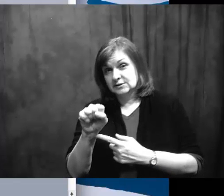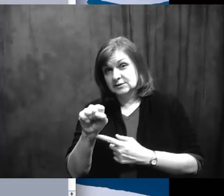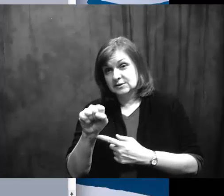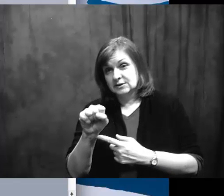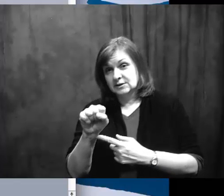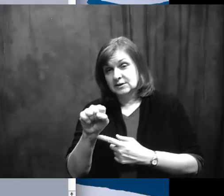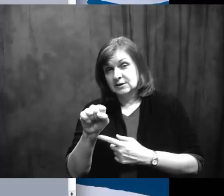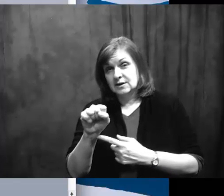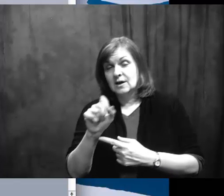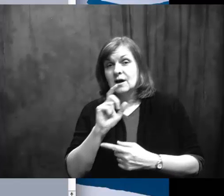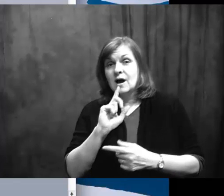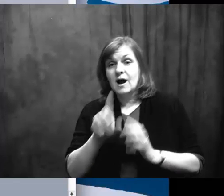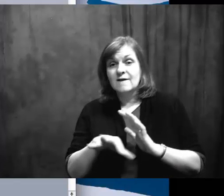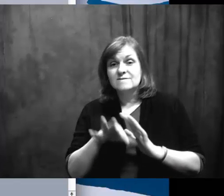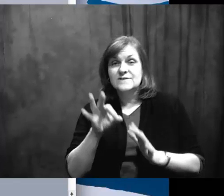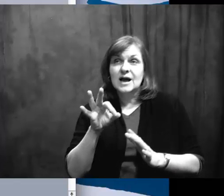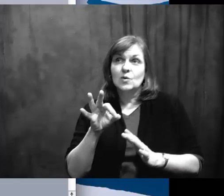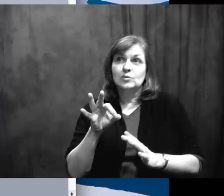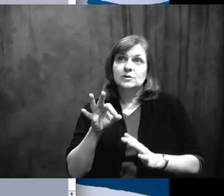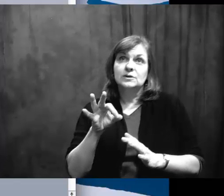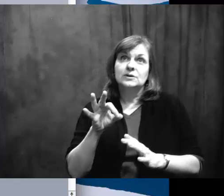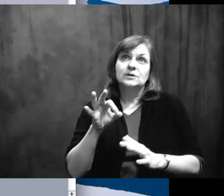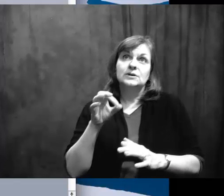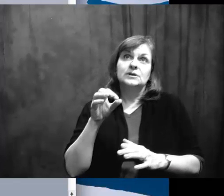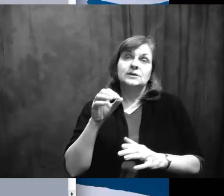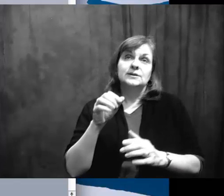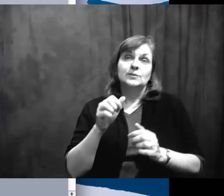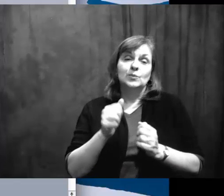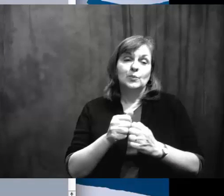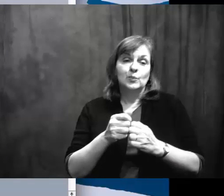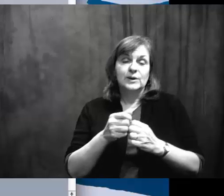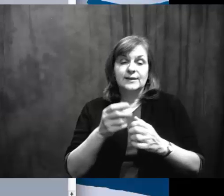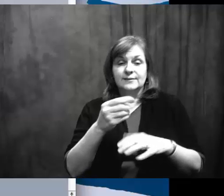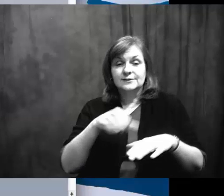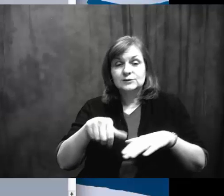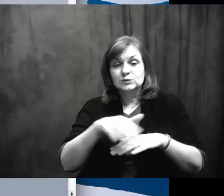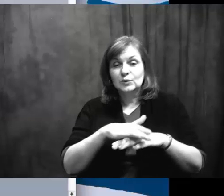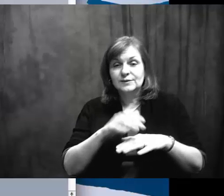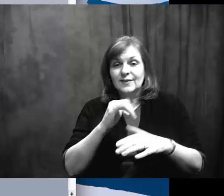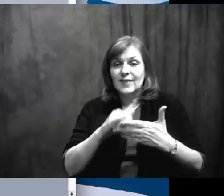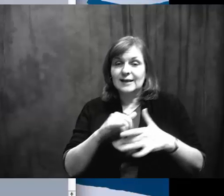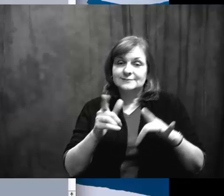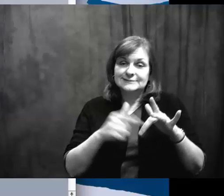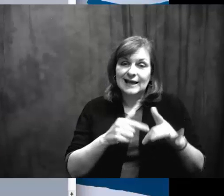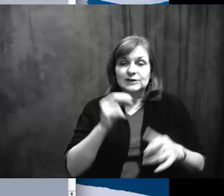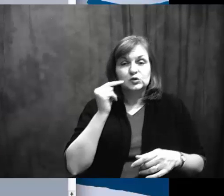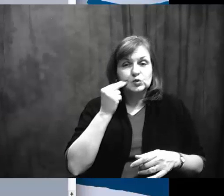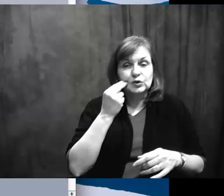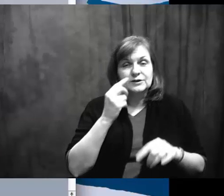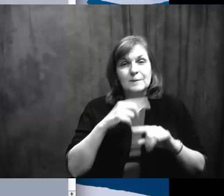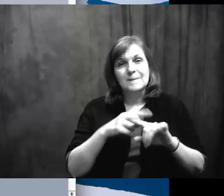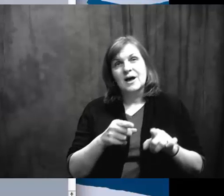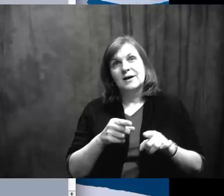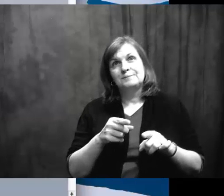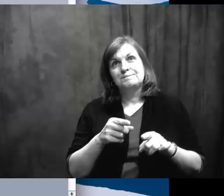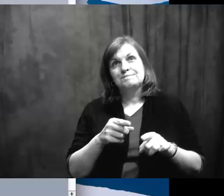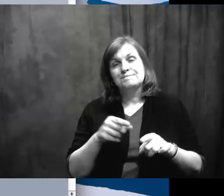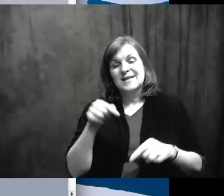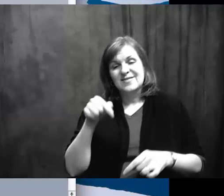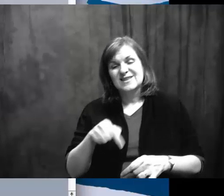nodules will actually be found in some nutrient poor scenarios, but they